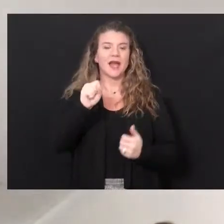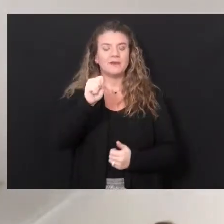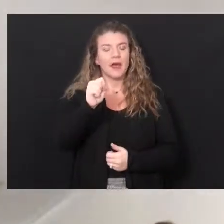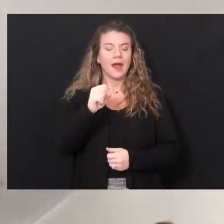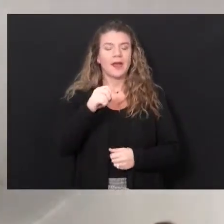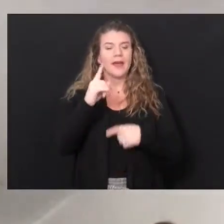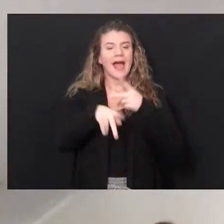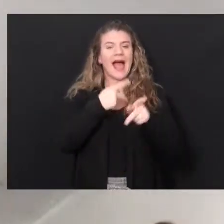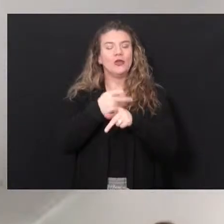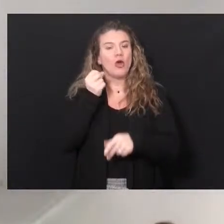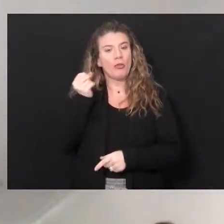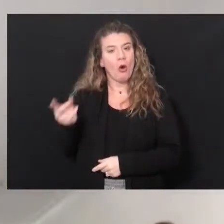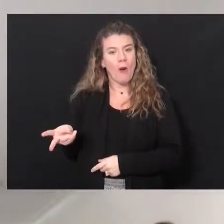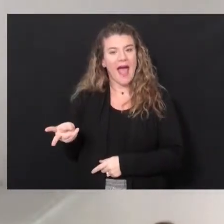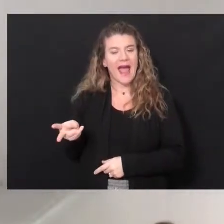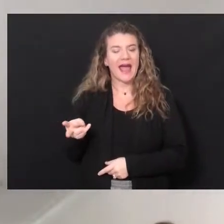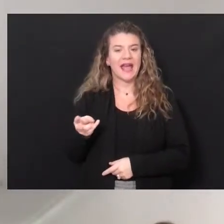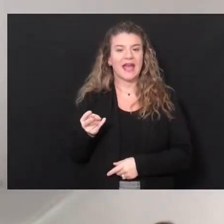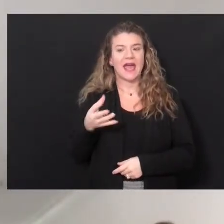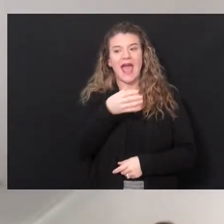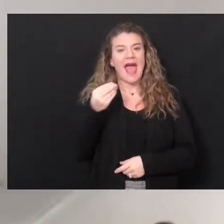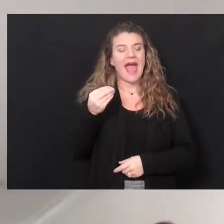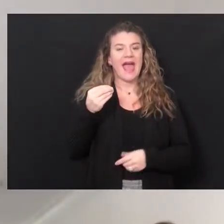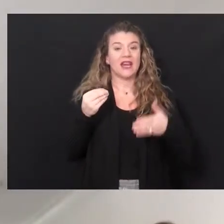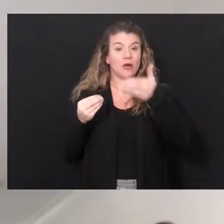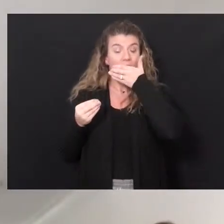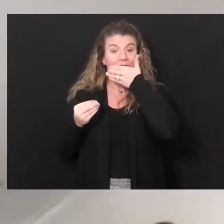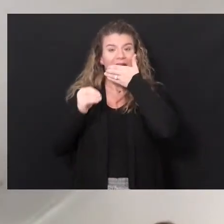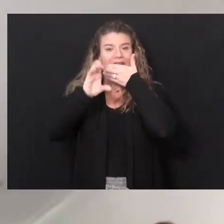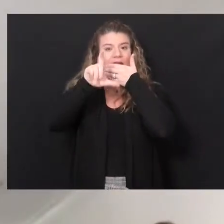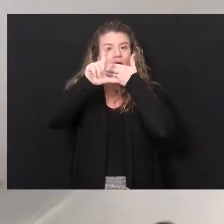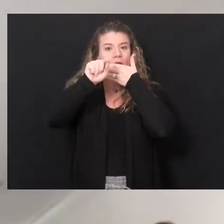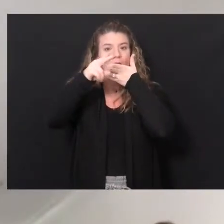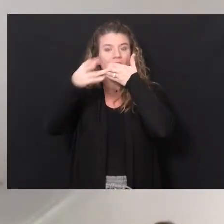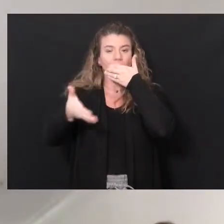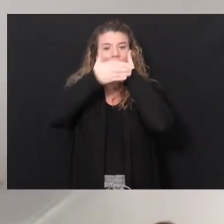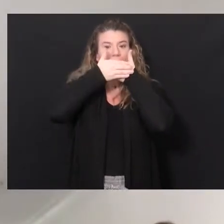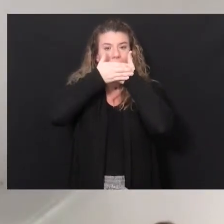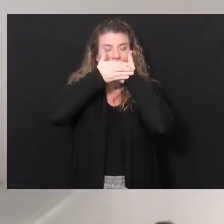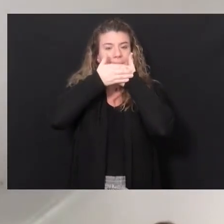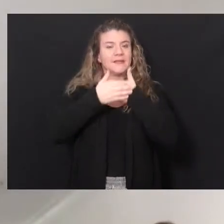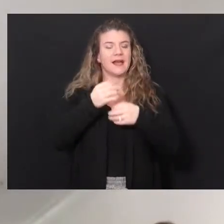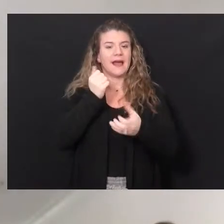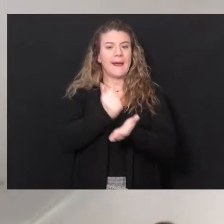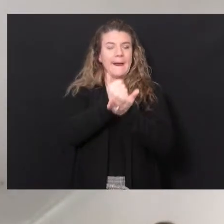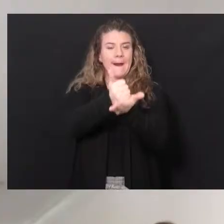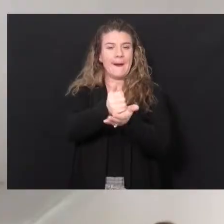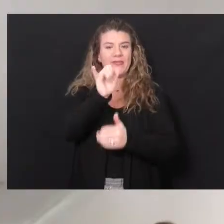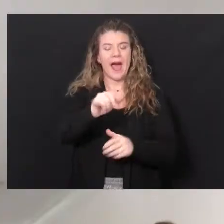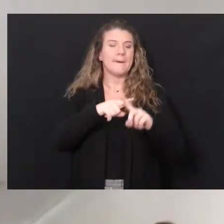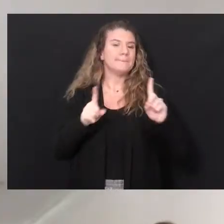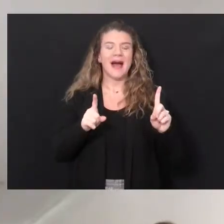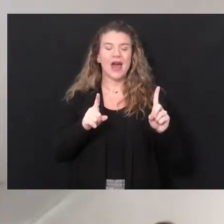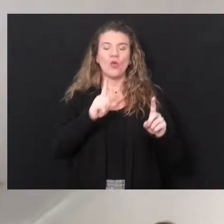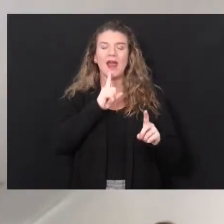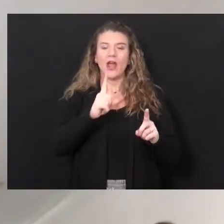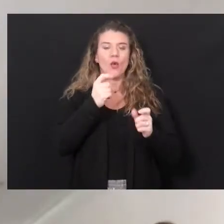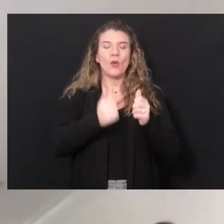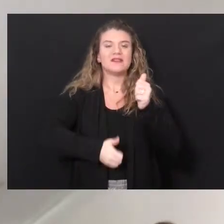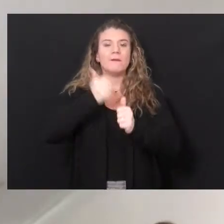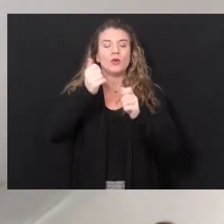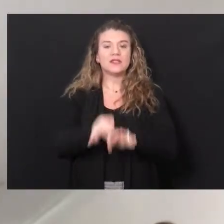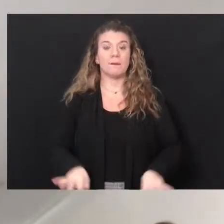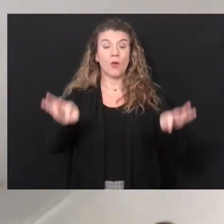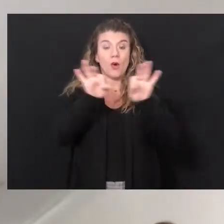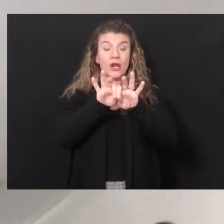disposable mask on the bottom, maybe a cloth mask on top to increase the filtration ability. But key is, Paul, as you said,